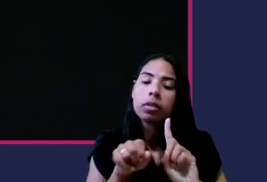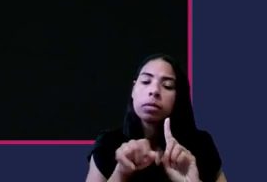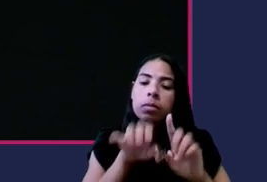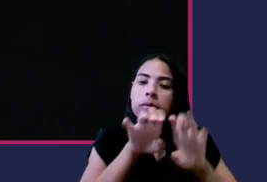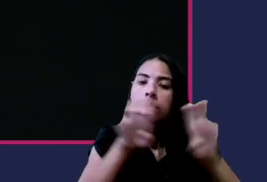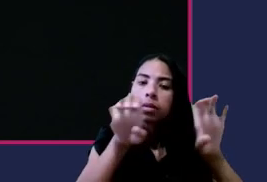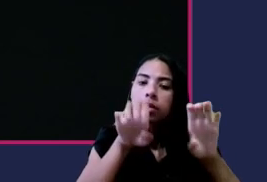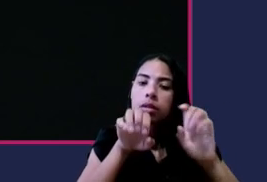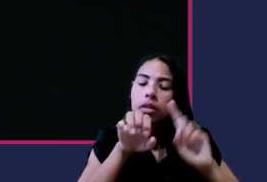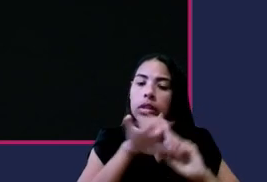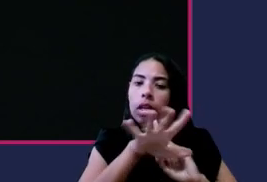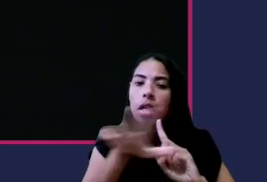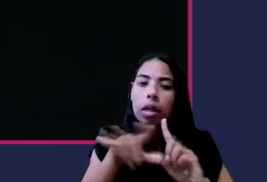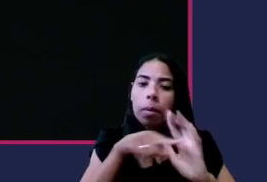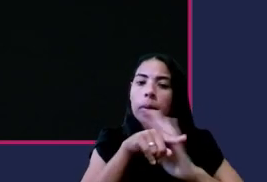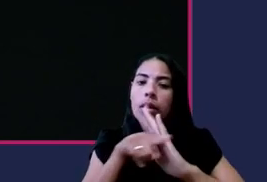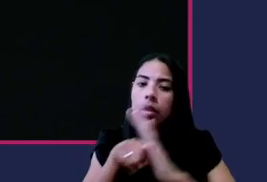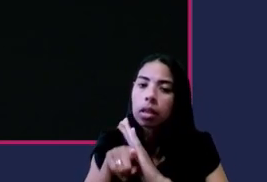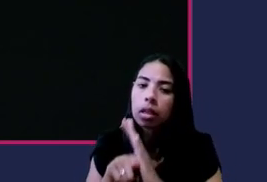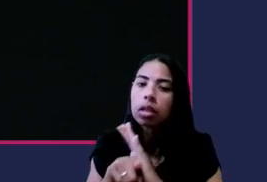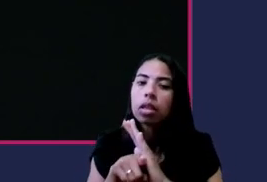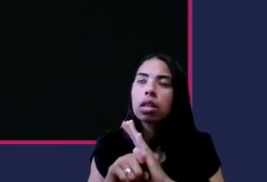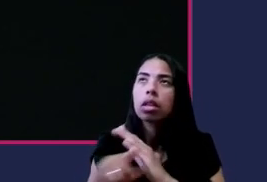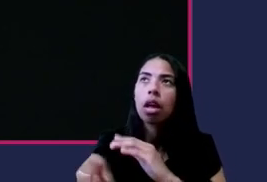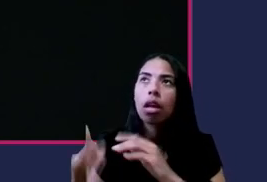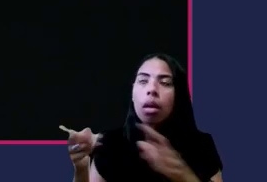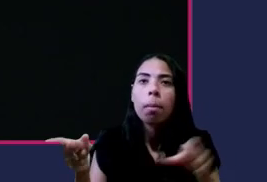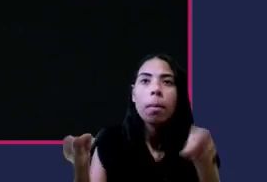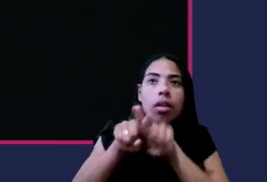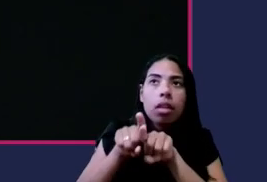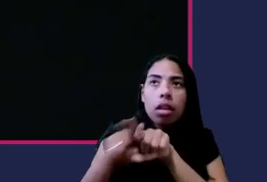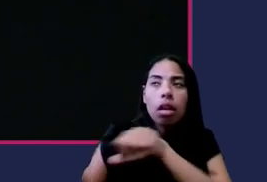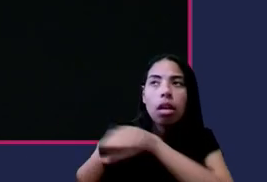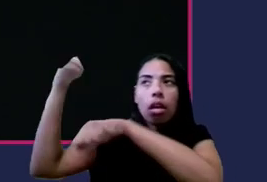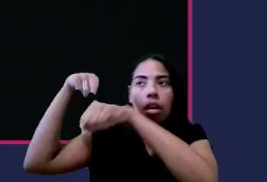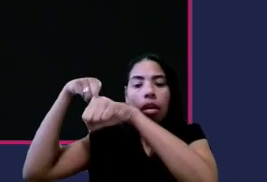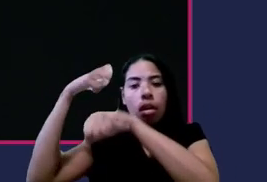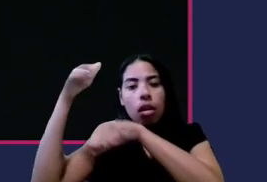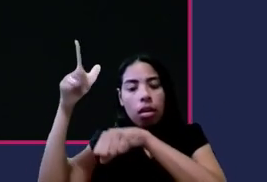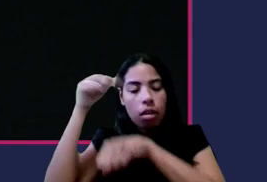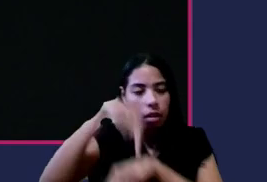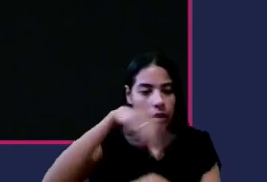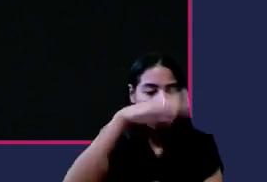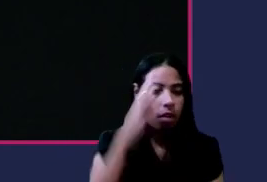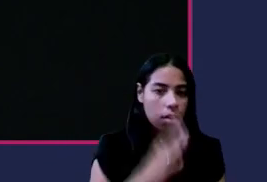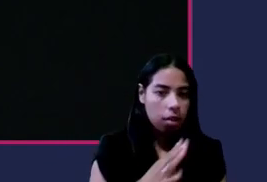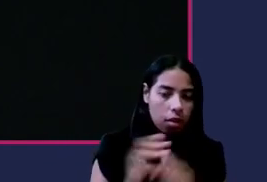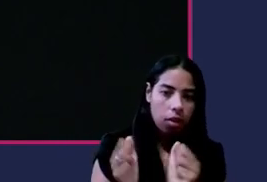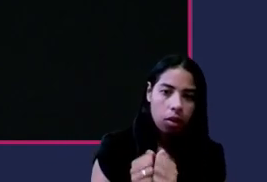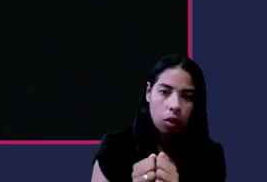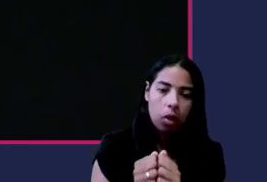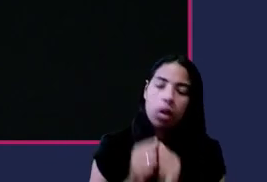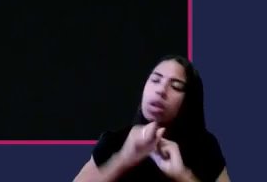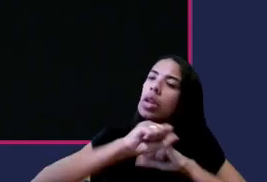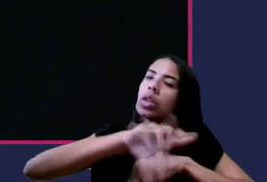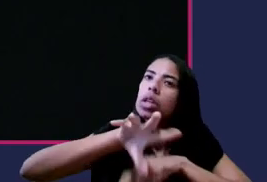patients, developing collaborative research with international